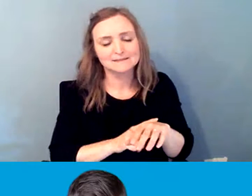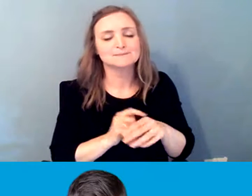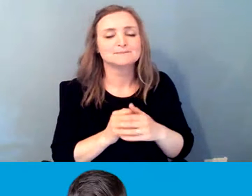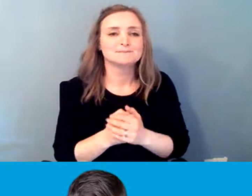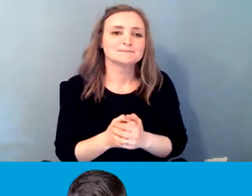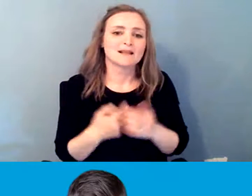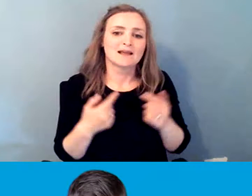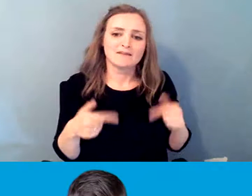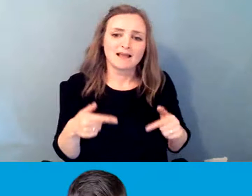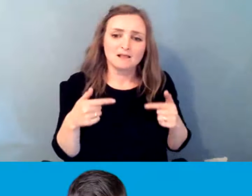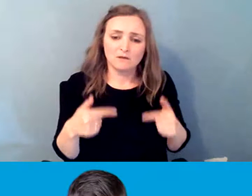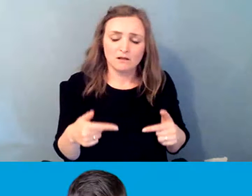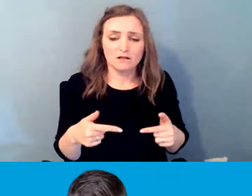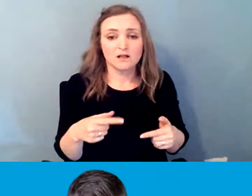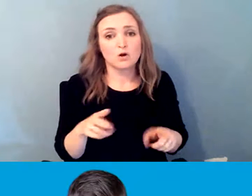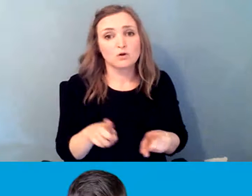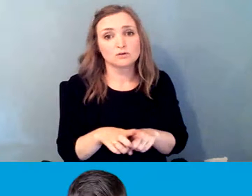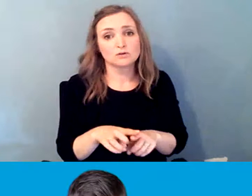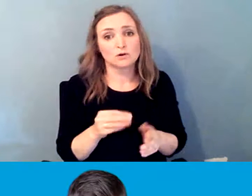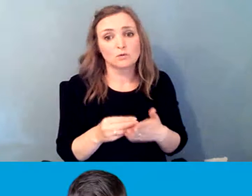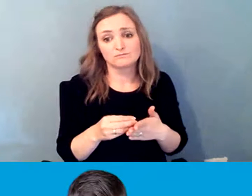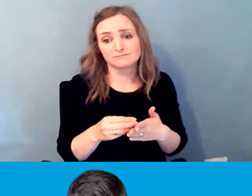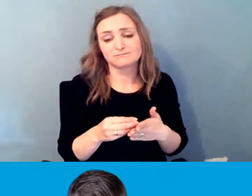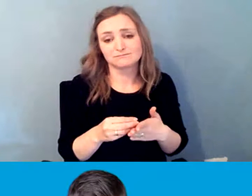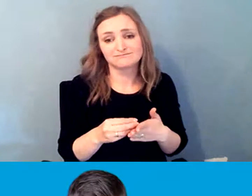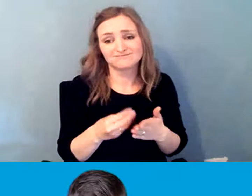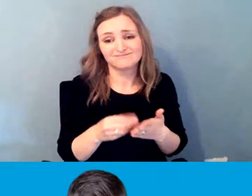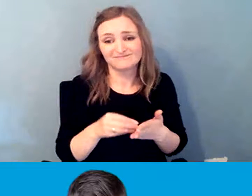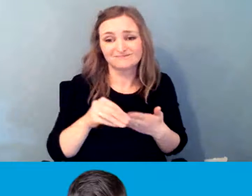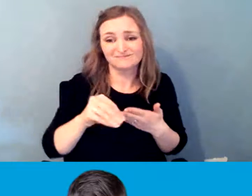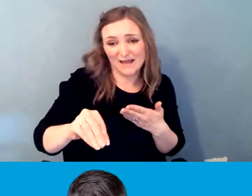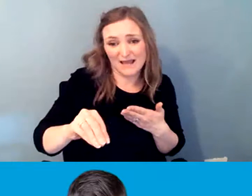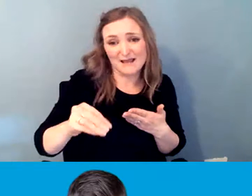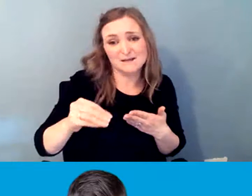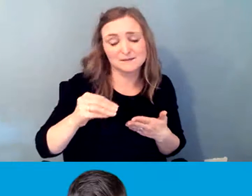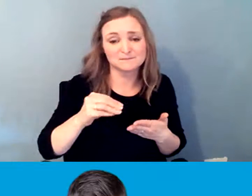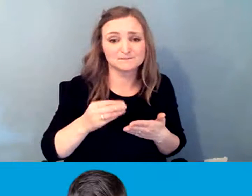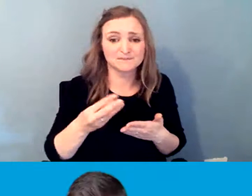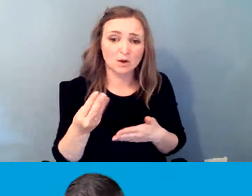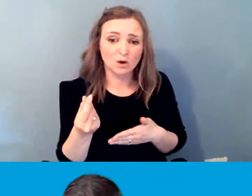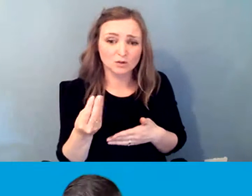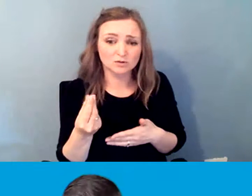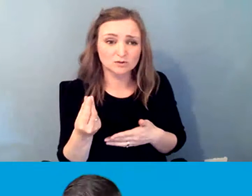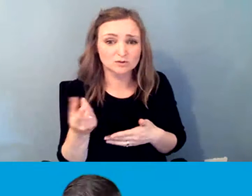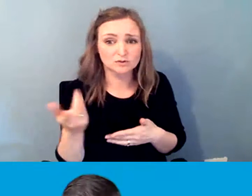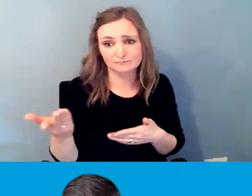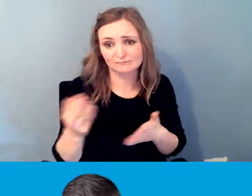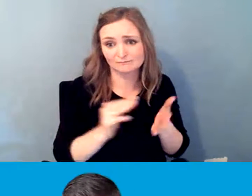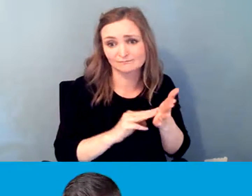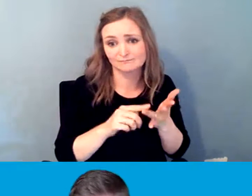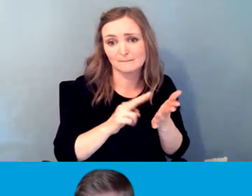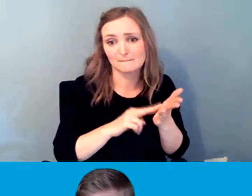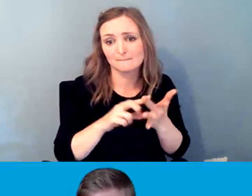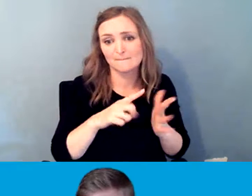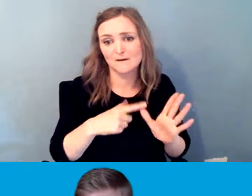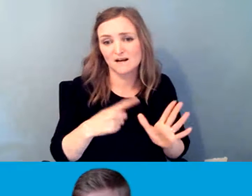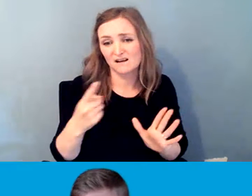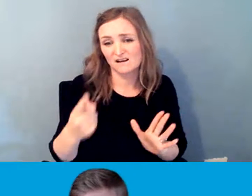sometimes there is a cost to them as well. I don't know whether Monica has any thoughts